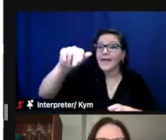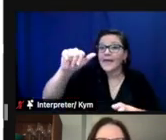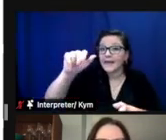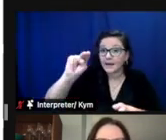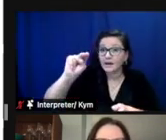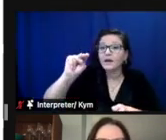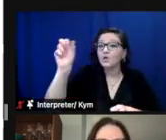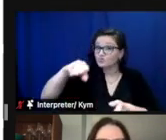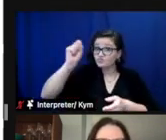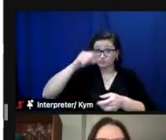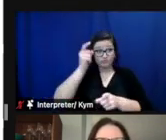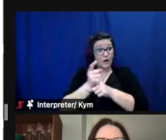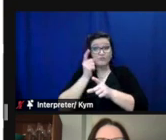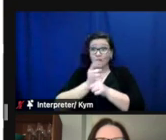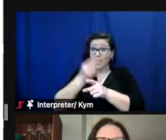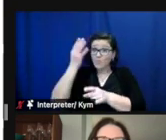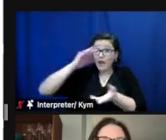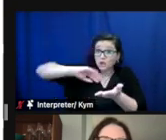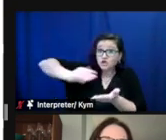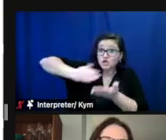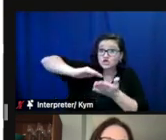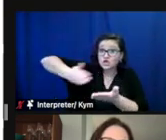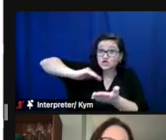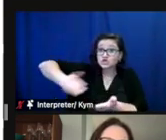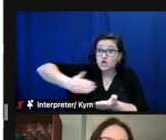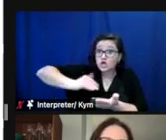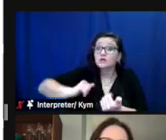with, right? Because you know where you're going to be. And if you're cold,